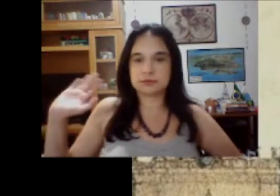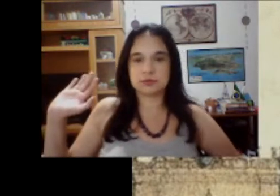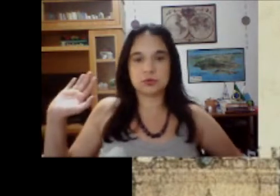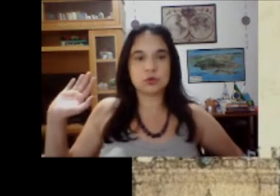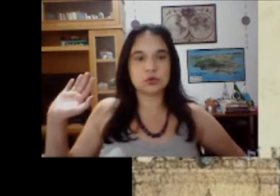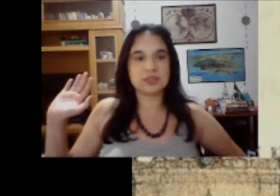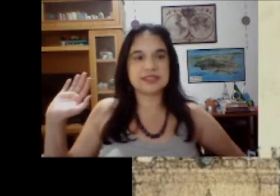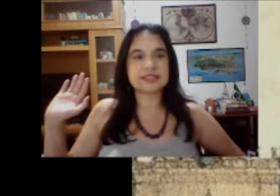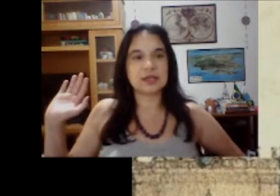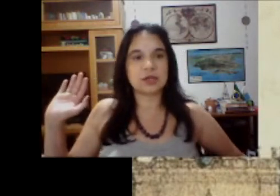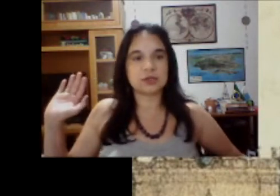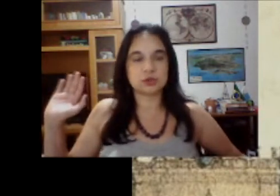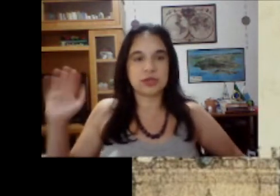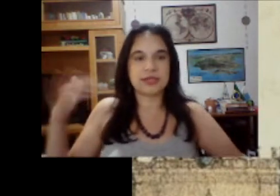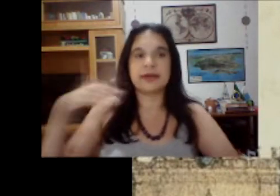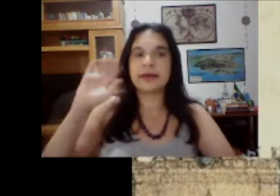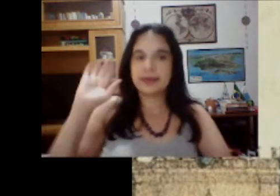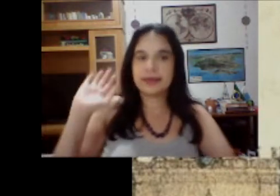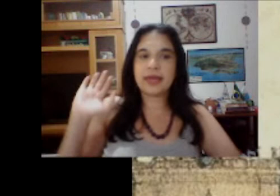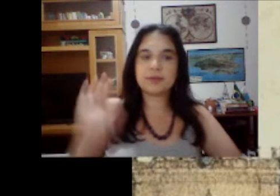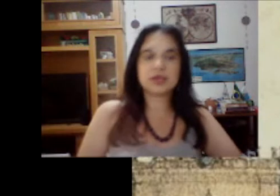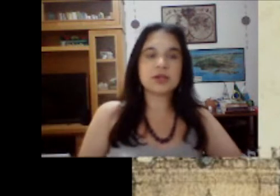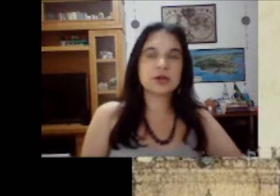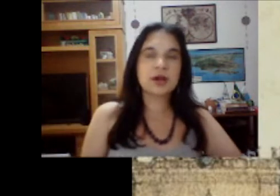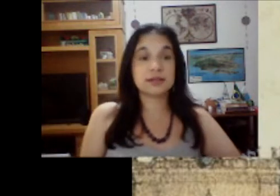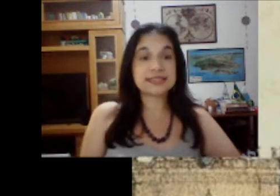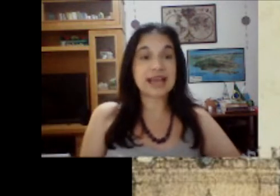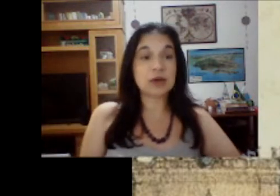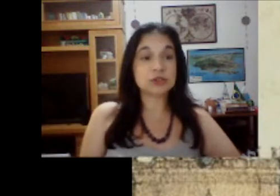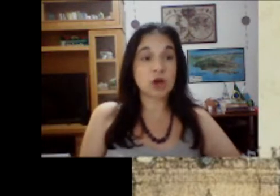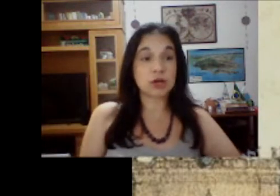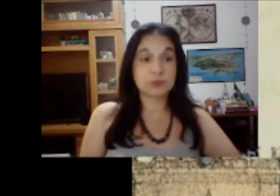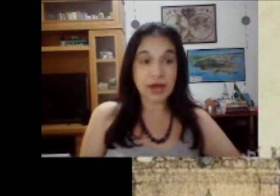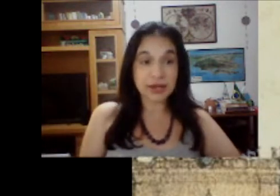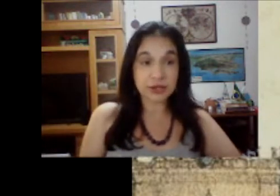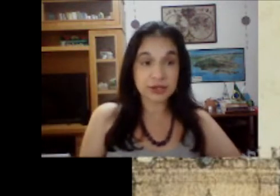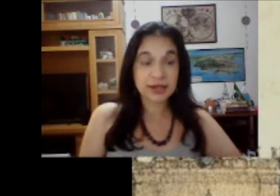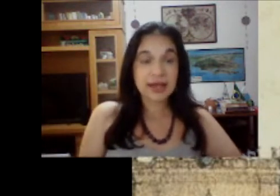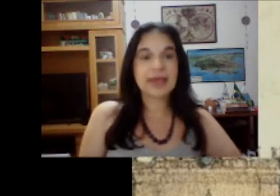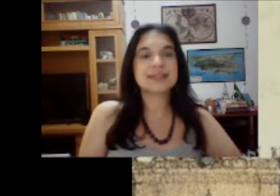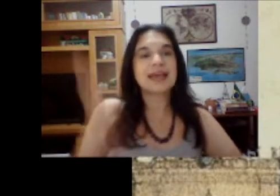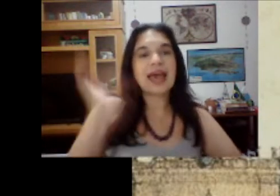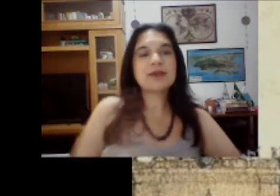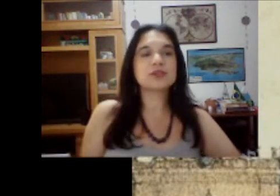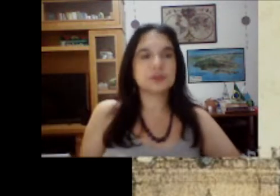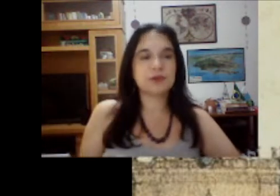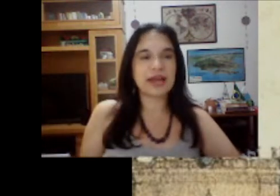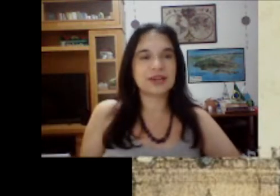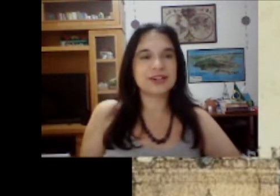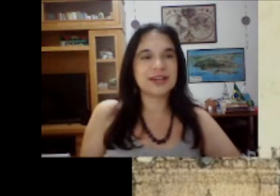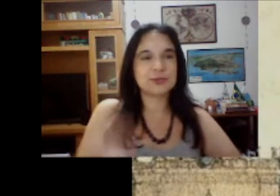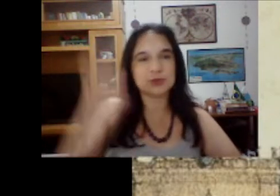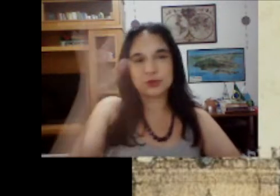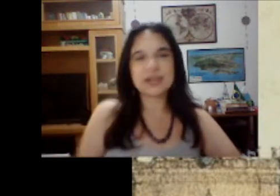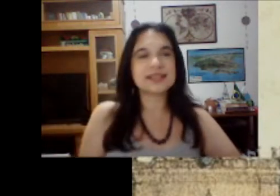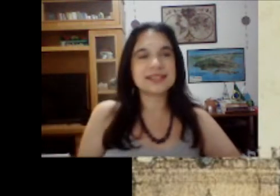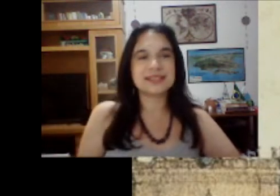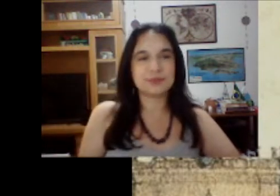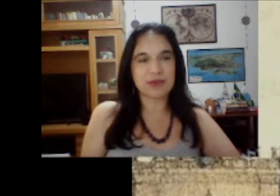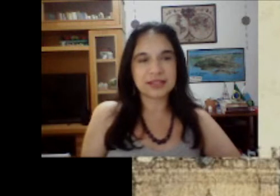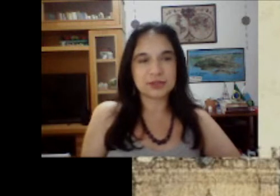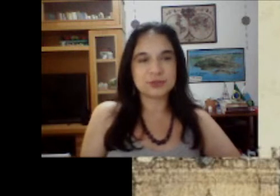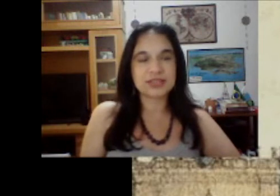before D.João VI and Carlota Joaquina came here, this house caught on fire. And after the fire, it was